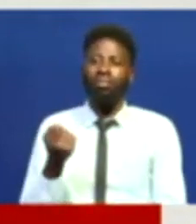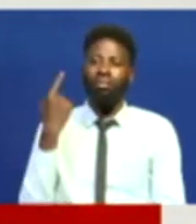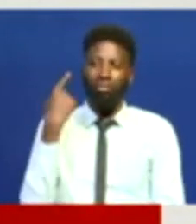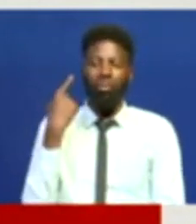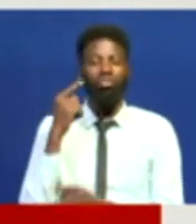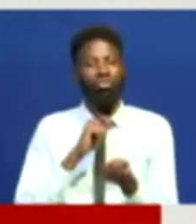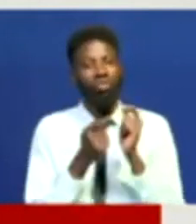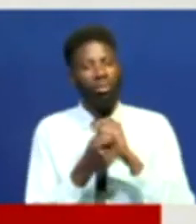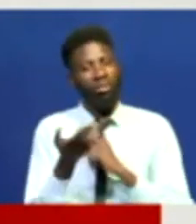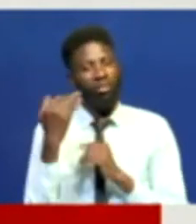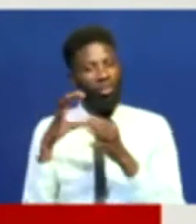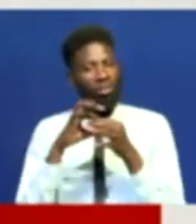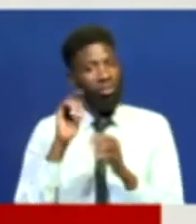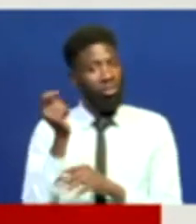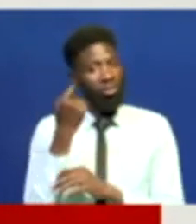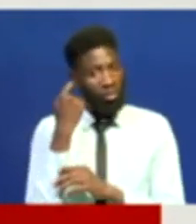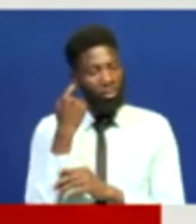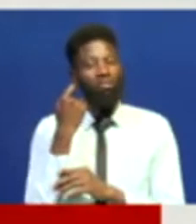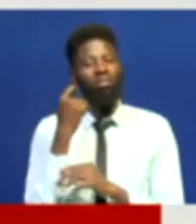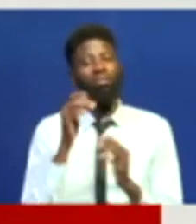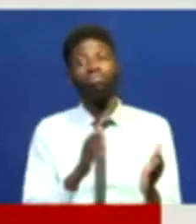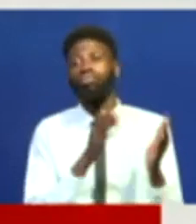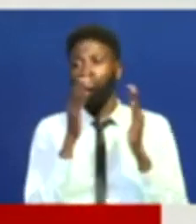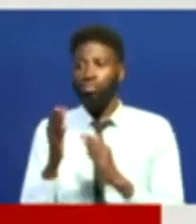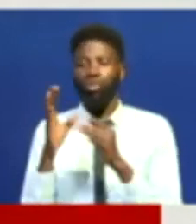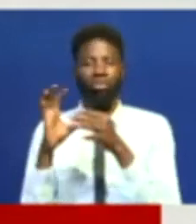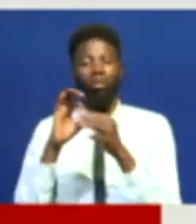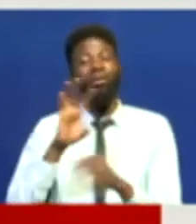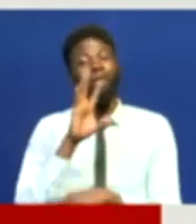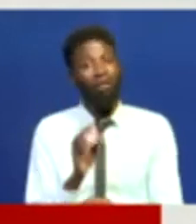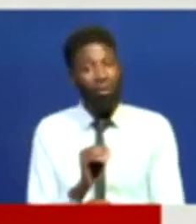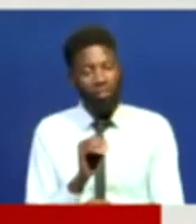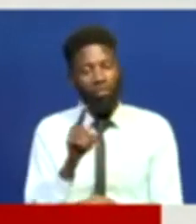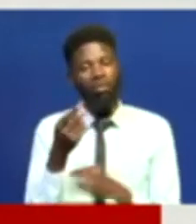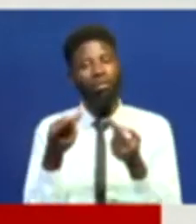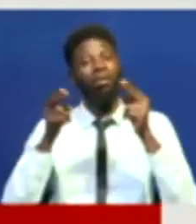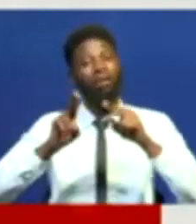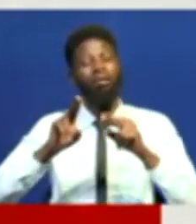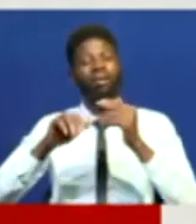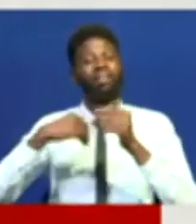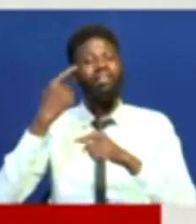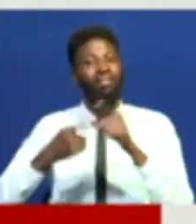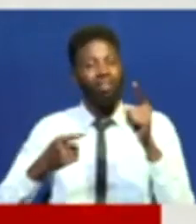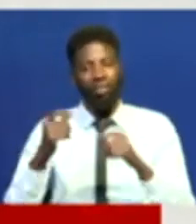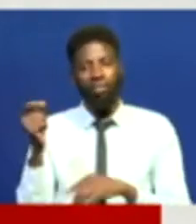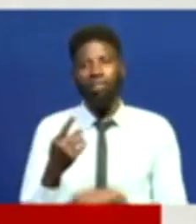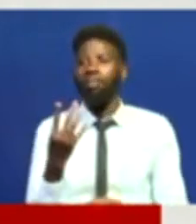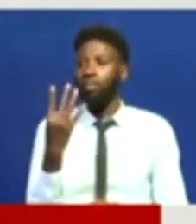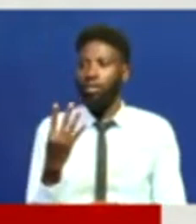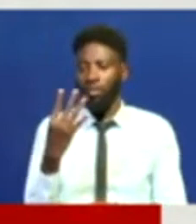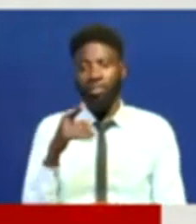Connected Kenya Summit to Connected Africa Summit, which is taking place in next year in April. This